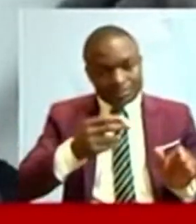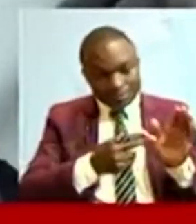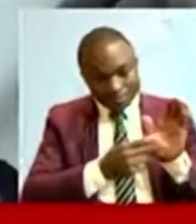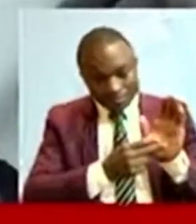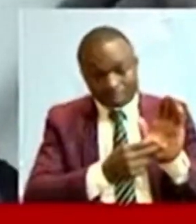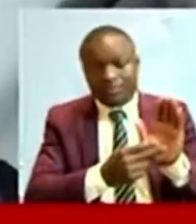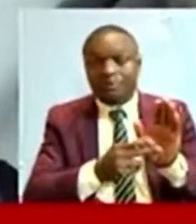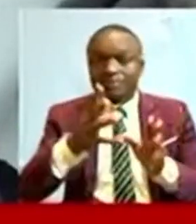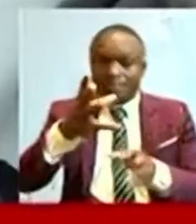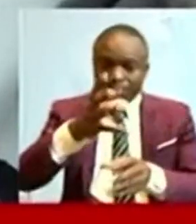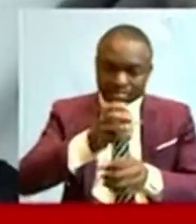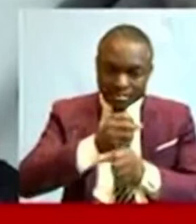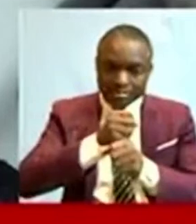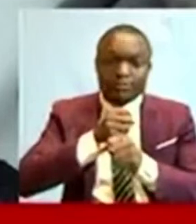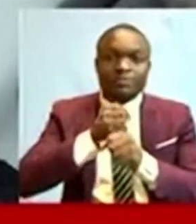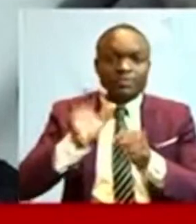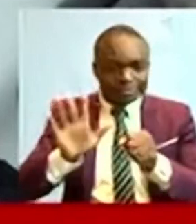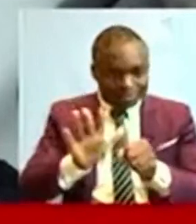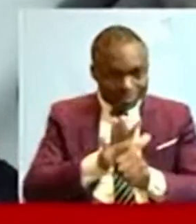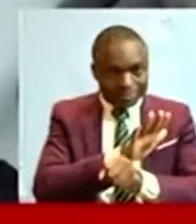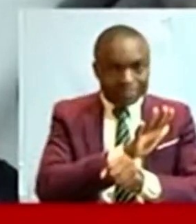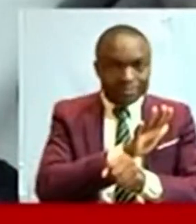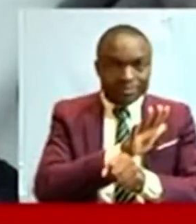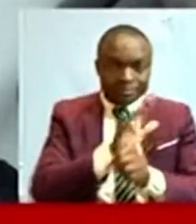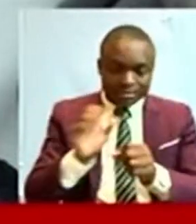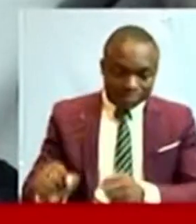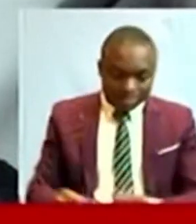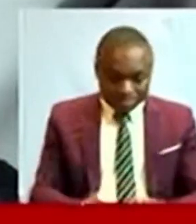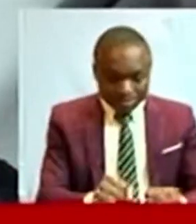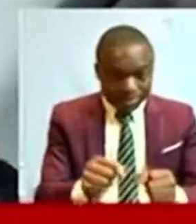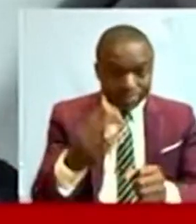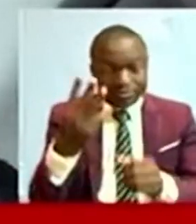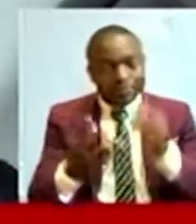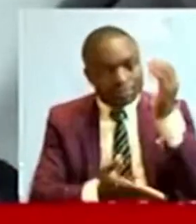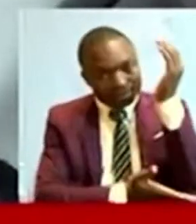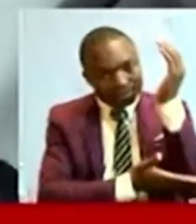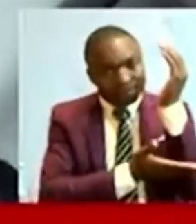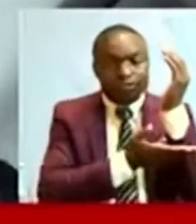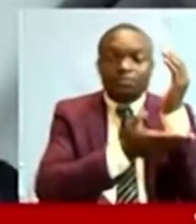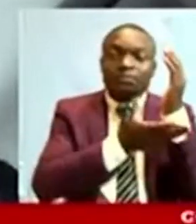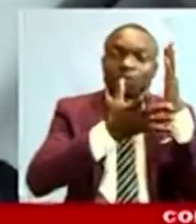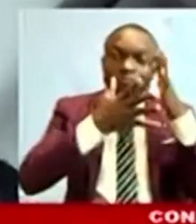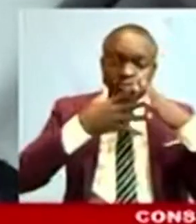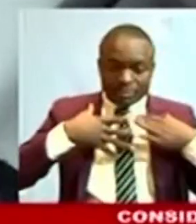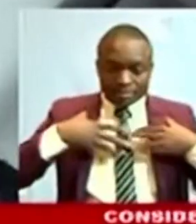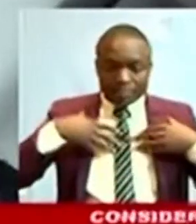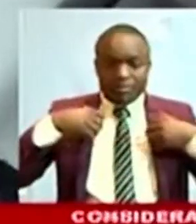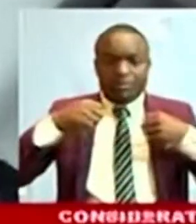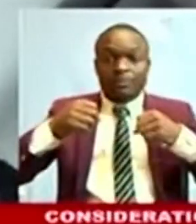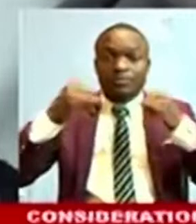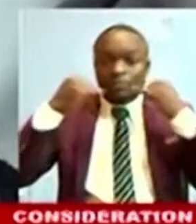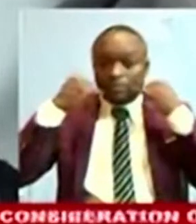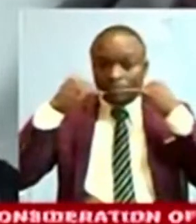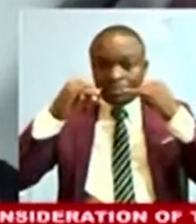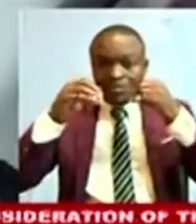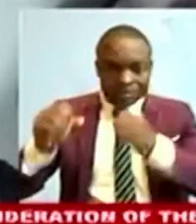met. Under Strategy 4, Improved Integrated Health Information System.